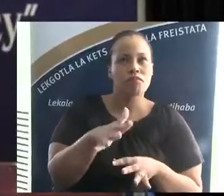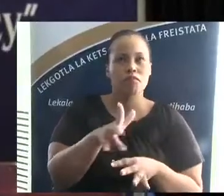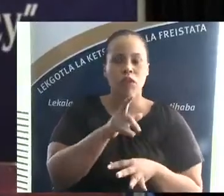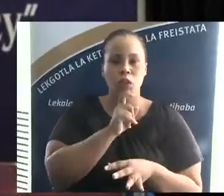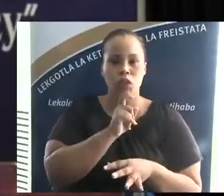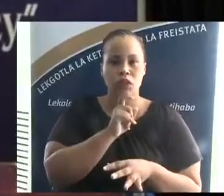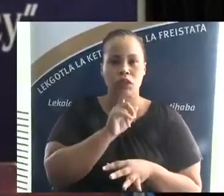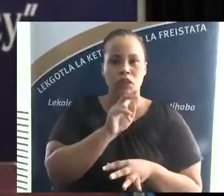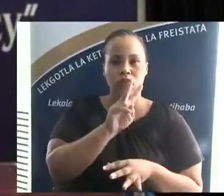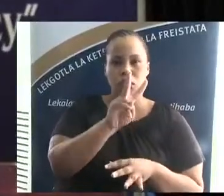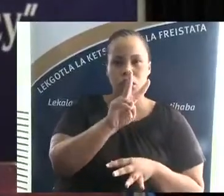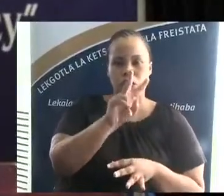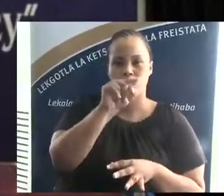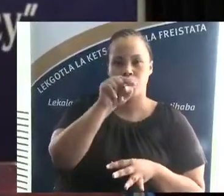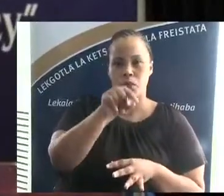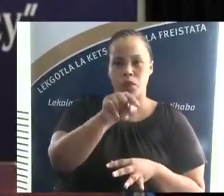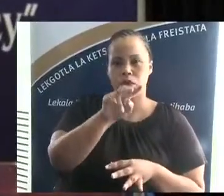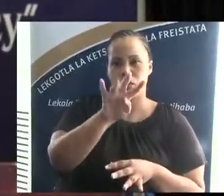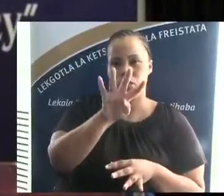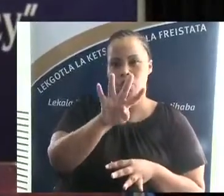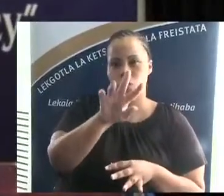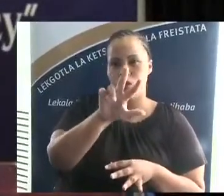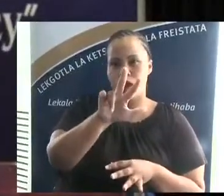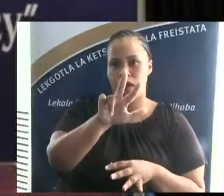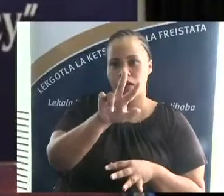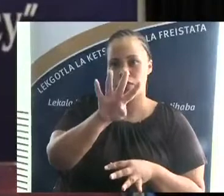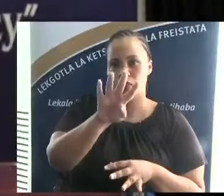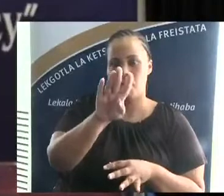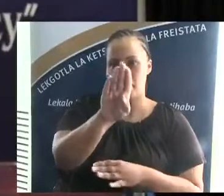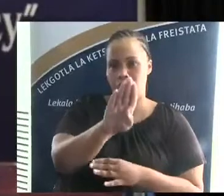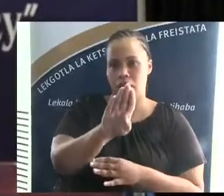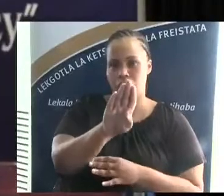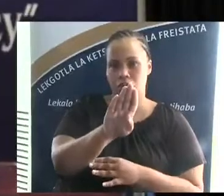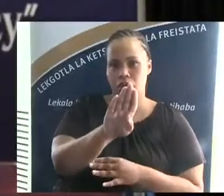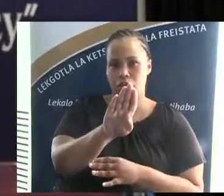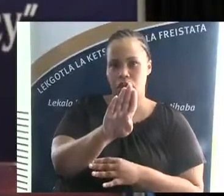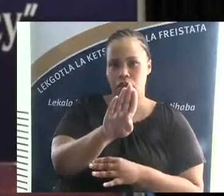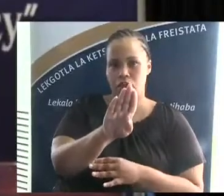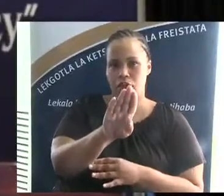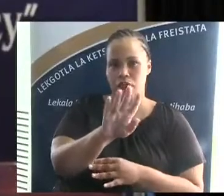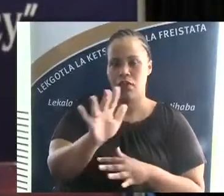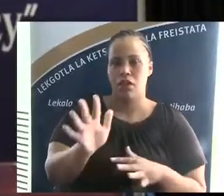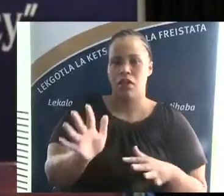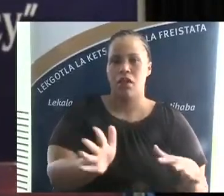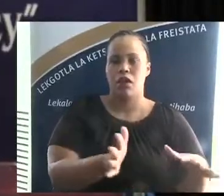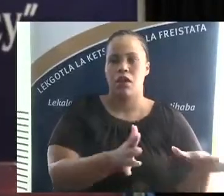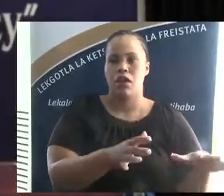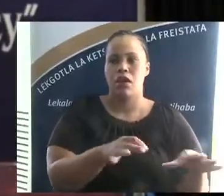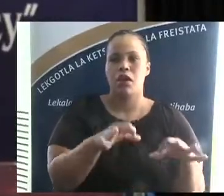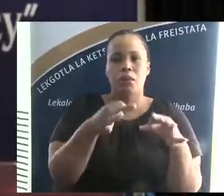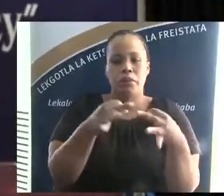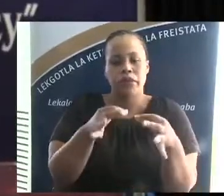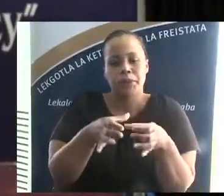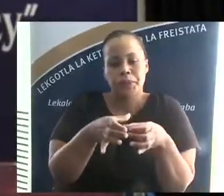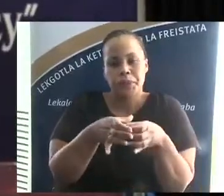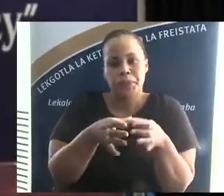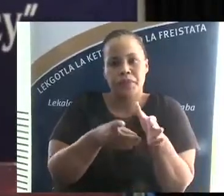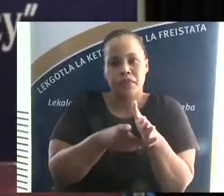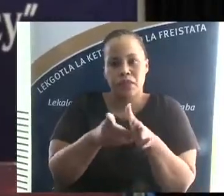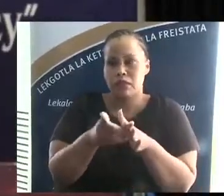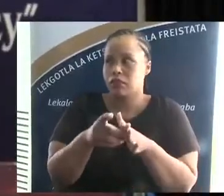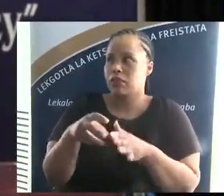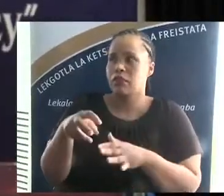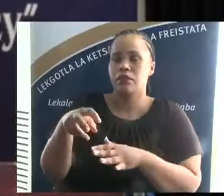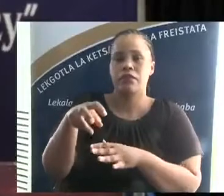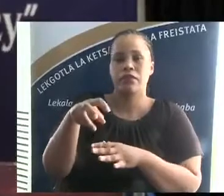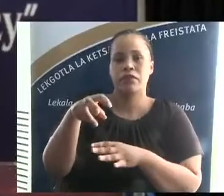of 2.484 billion. On economic small business development, tourism and